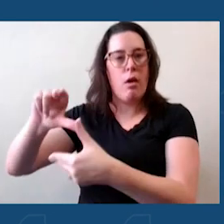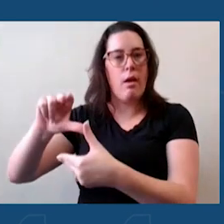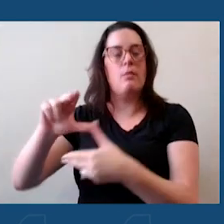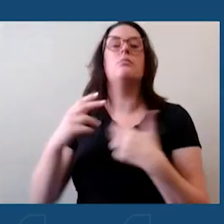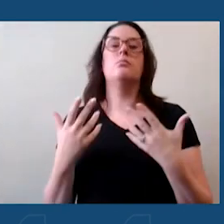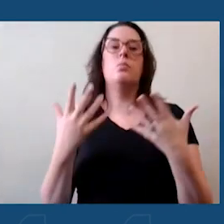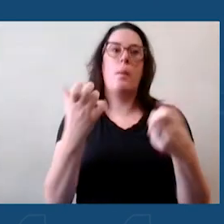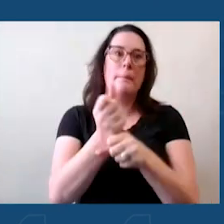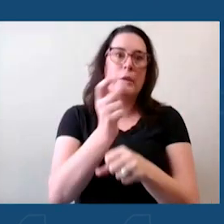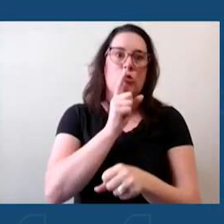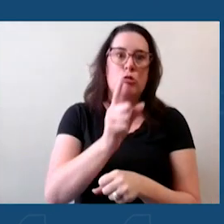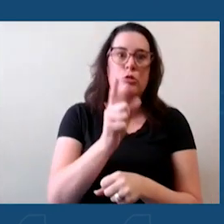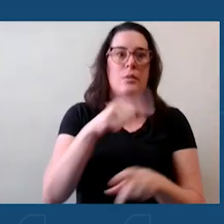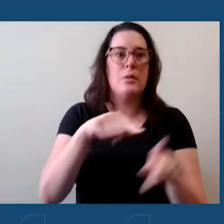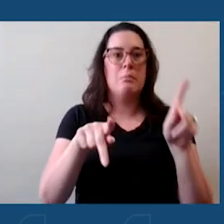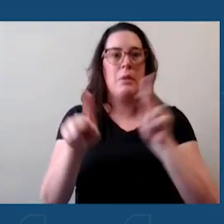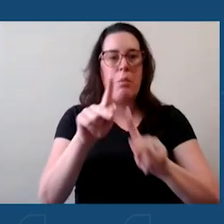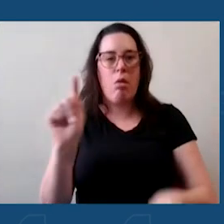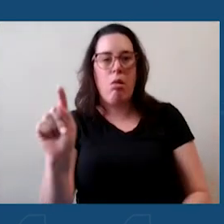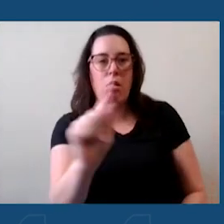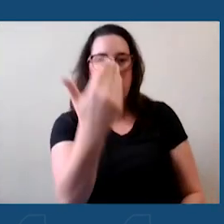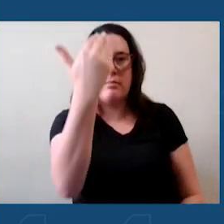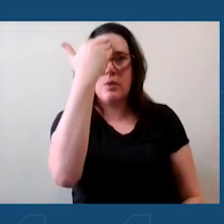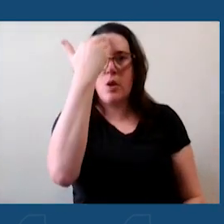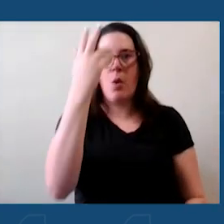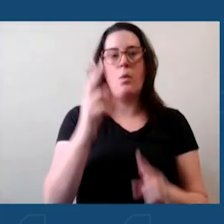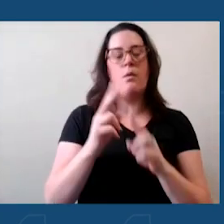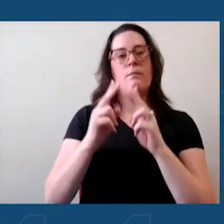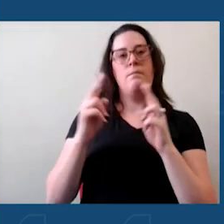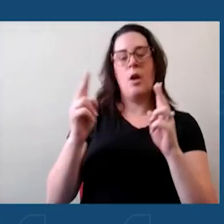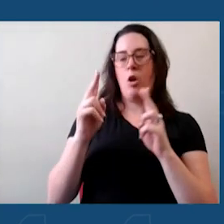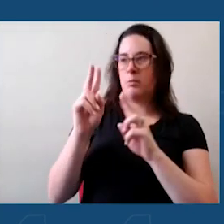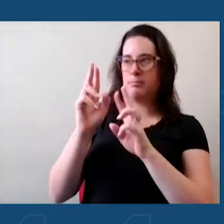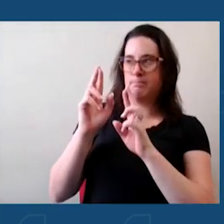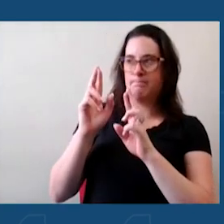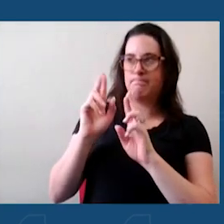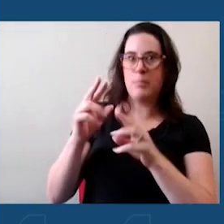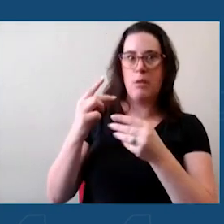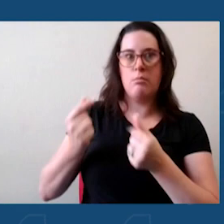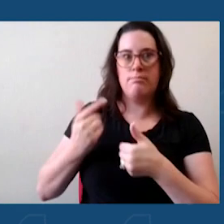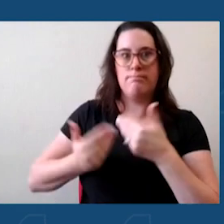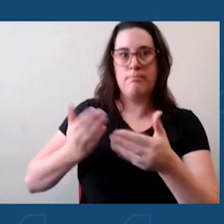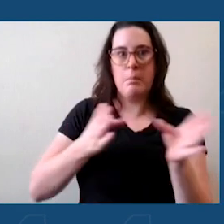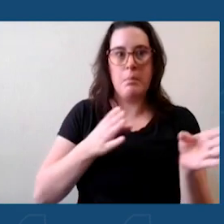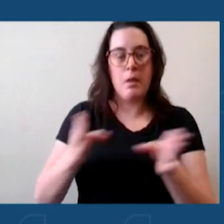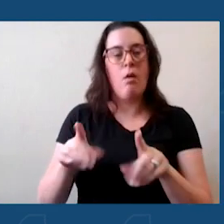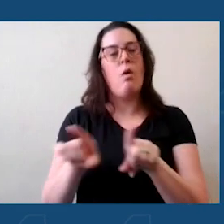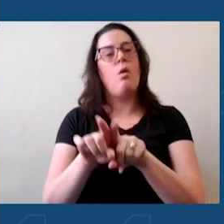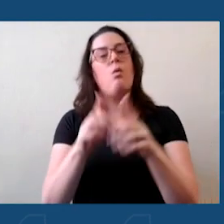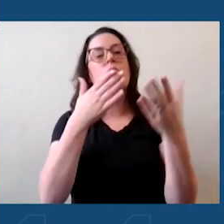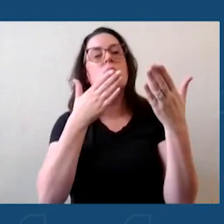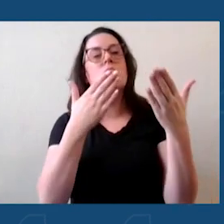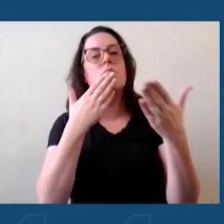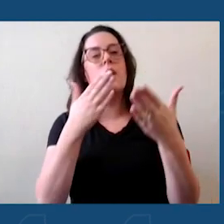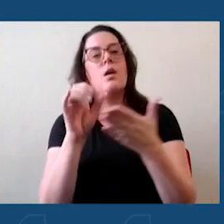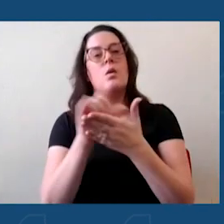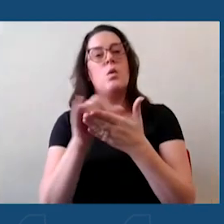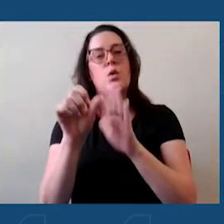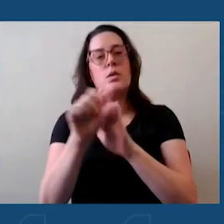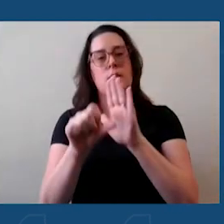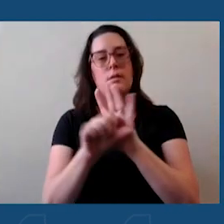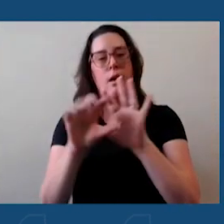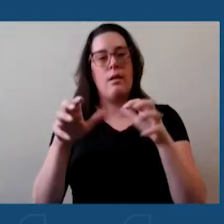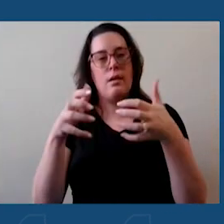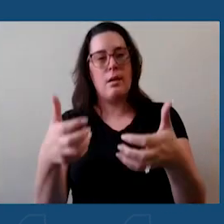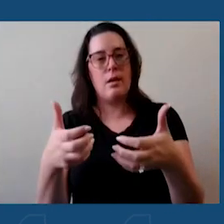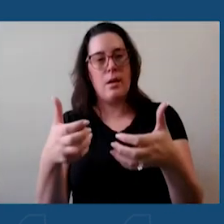to make sure that people know we are being very responsive. Also want to just extend my gratitude to the New York State Assembly Puerto Rican and